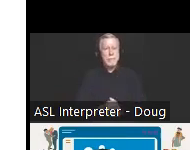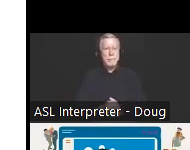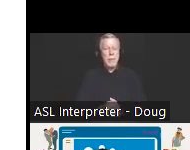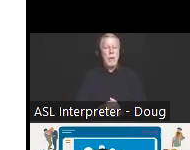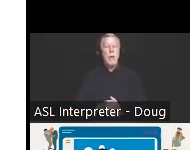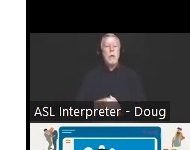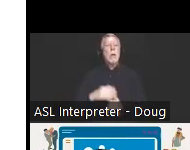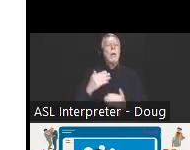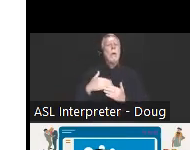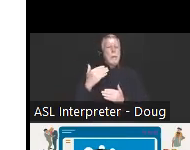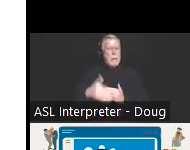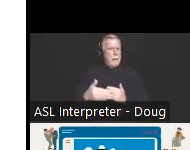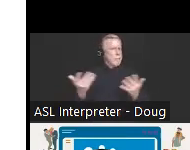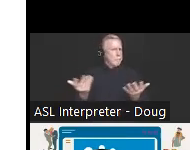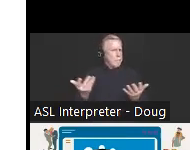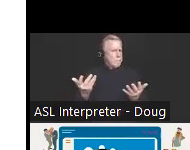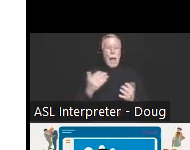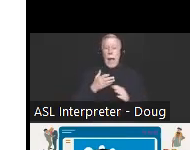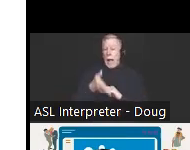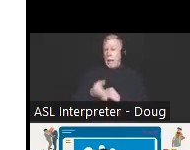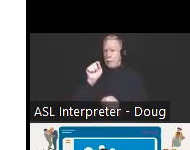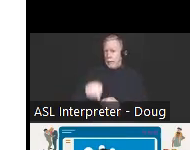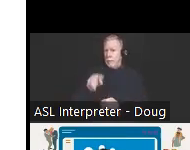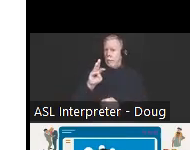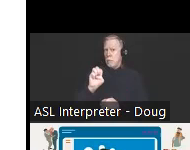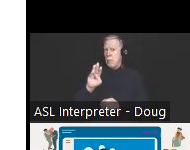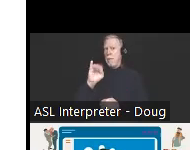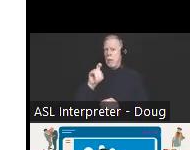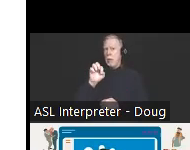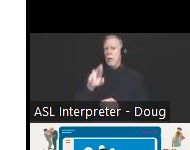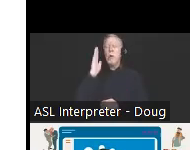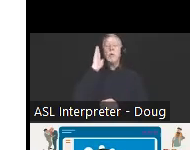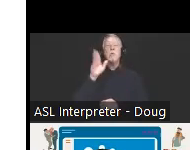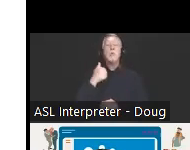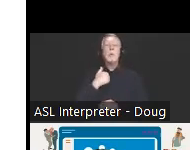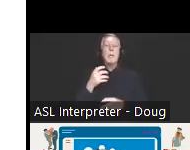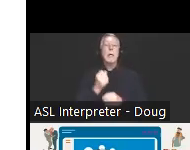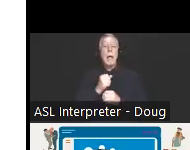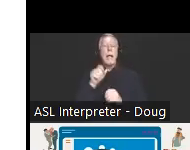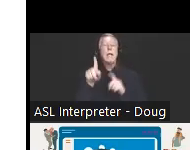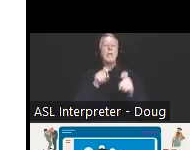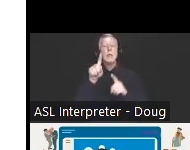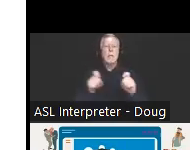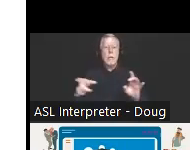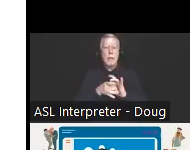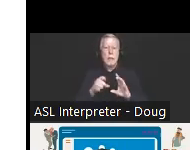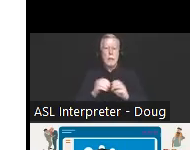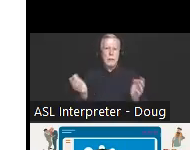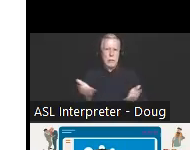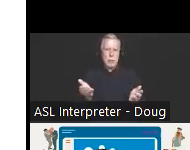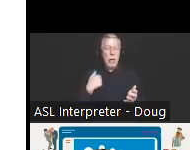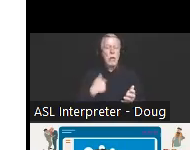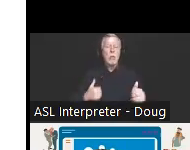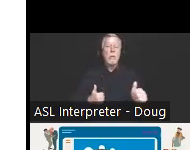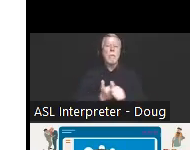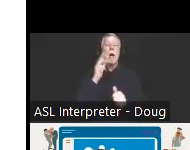What's next? So after this webinar, you will receive a survey link in the chat. We will follow up with you with an email that